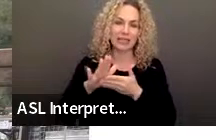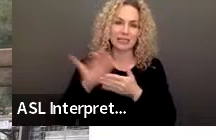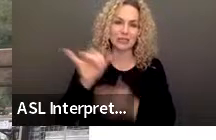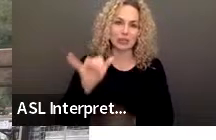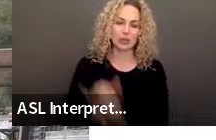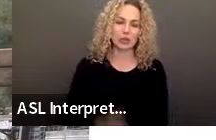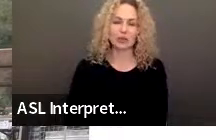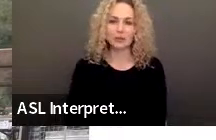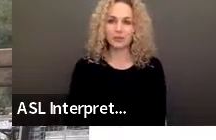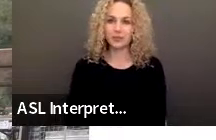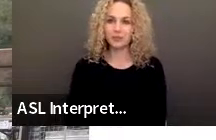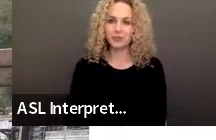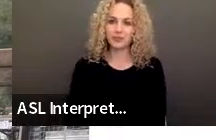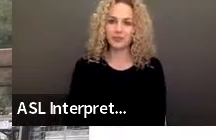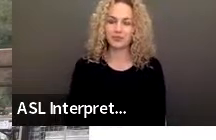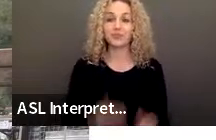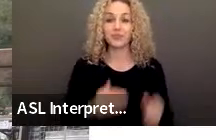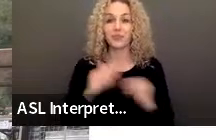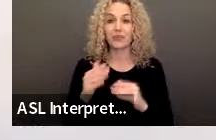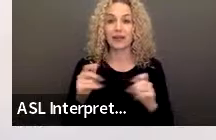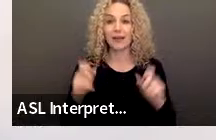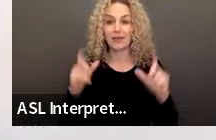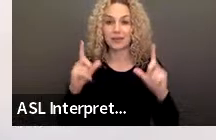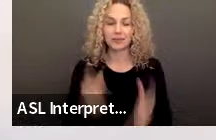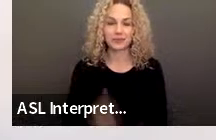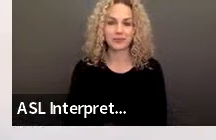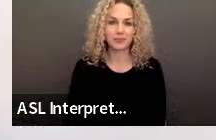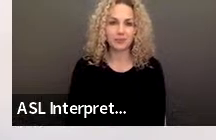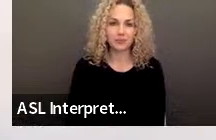well. Next slide, please.